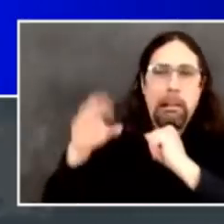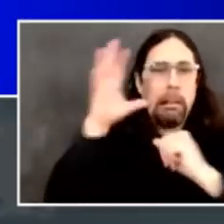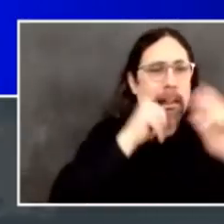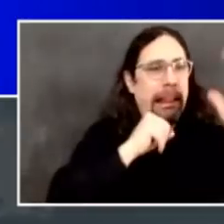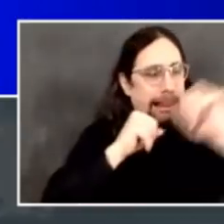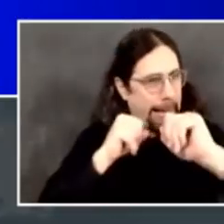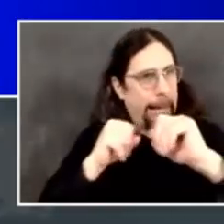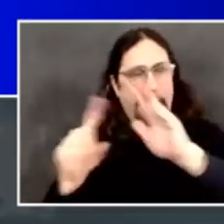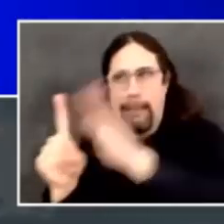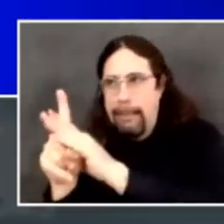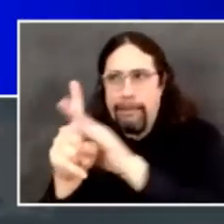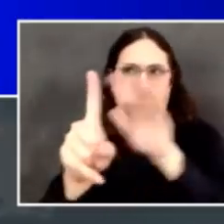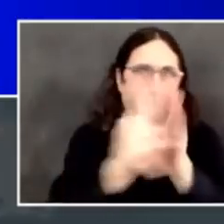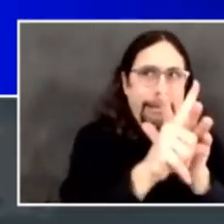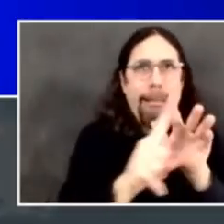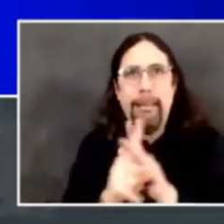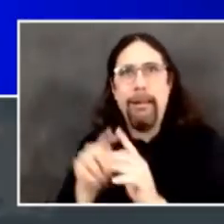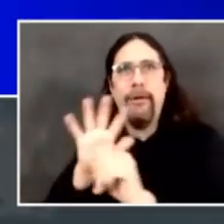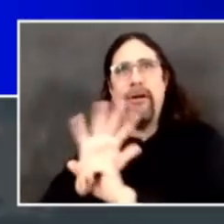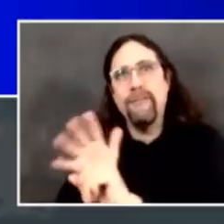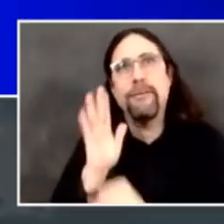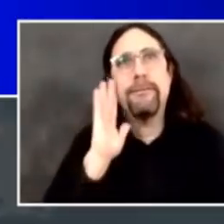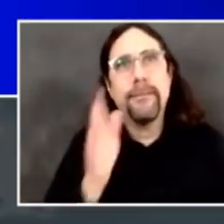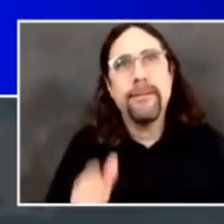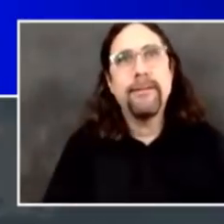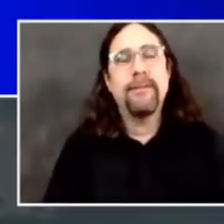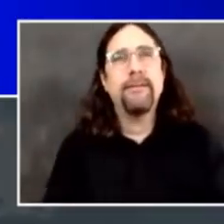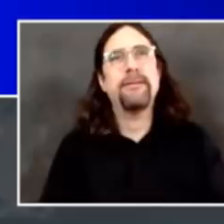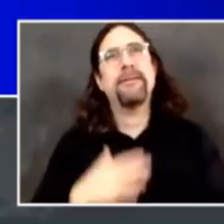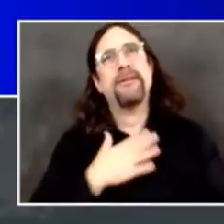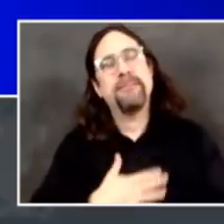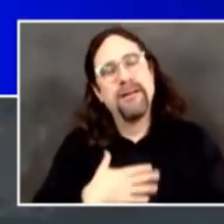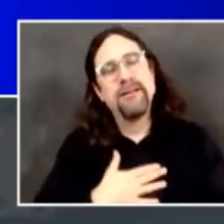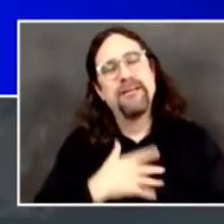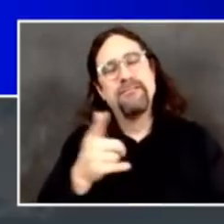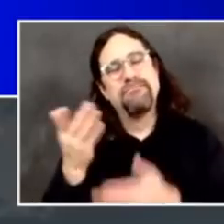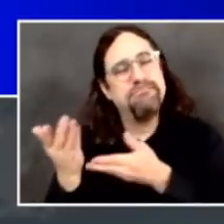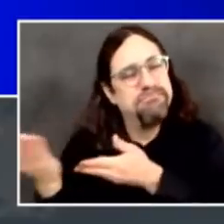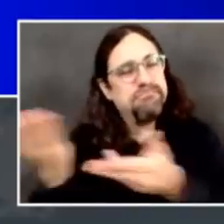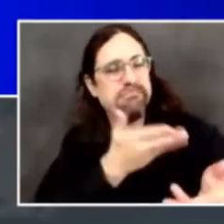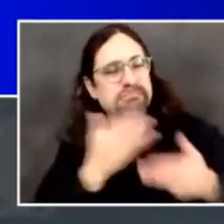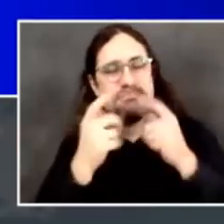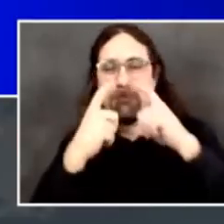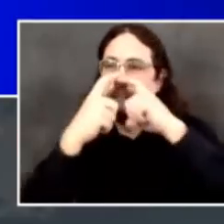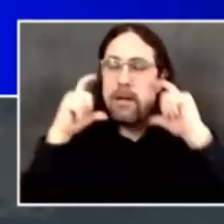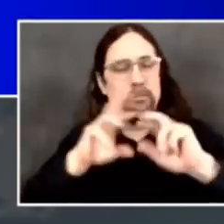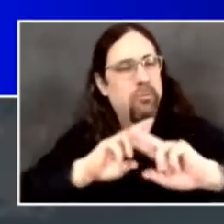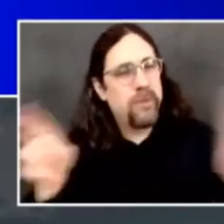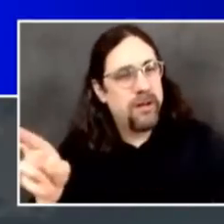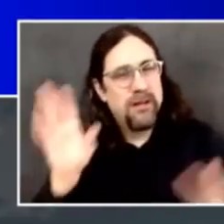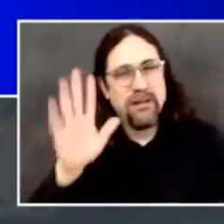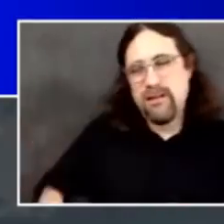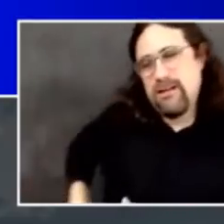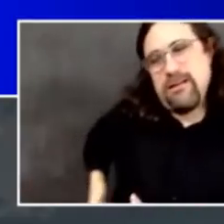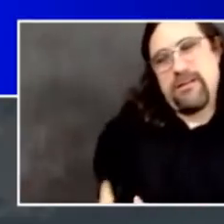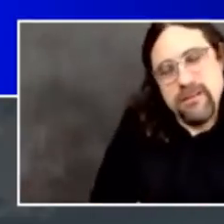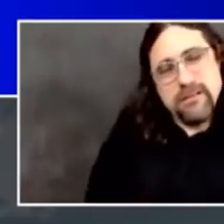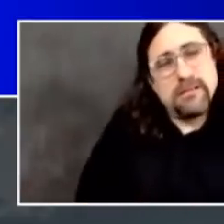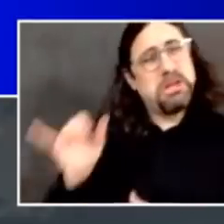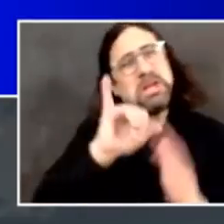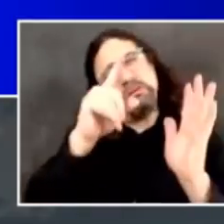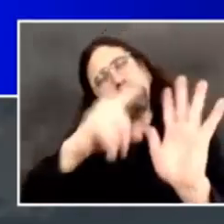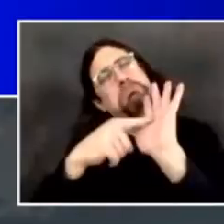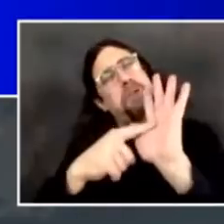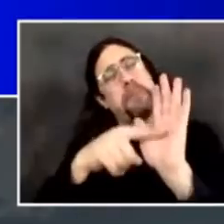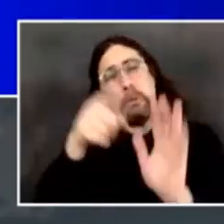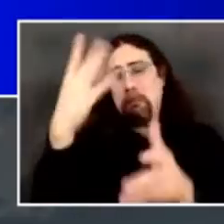it on, bring it with you, bring some extras with you so you always have one. Now, we know that sometimes people just